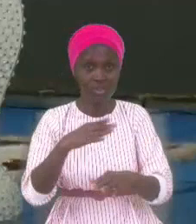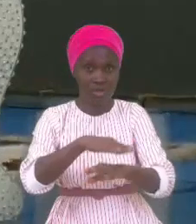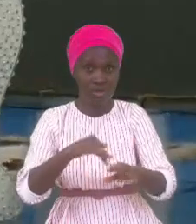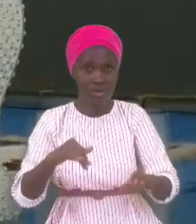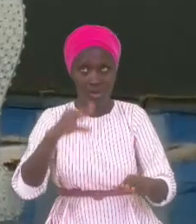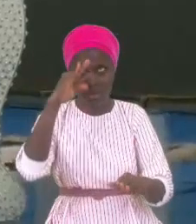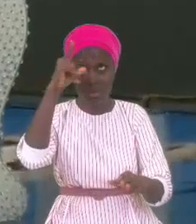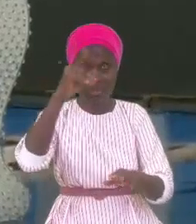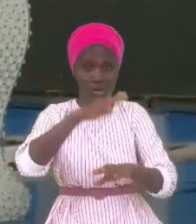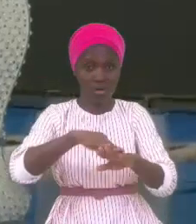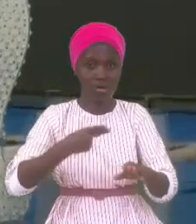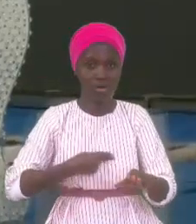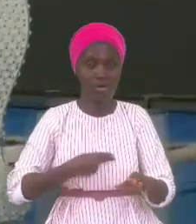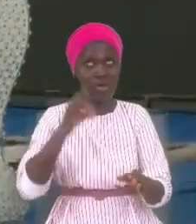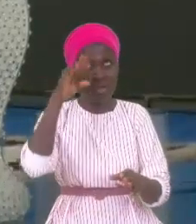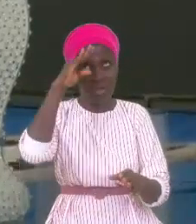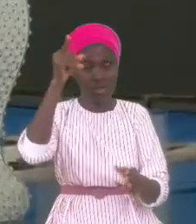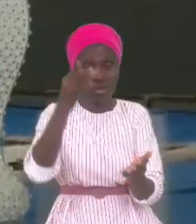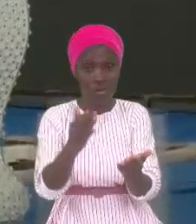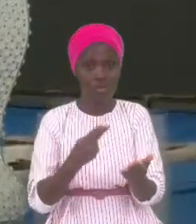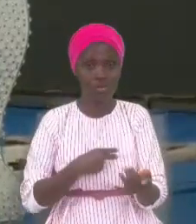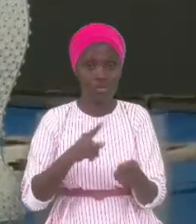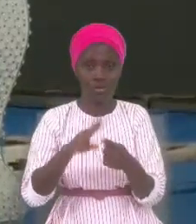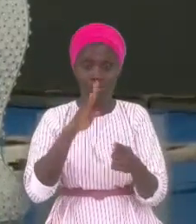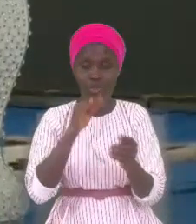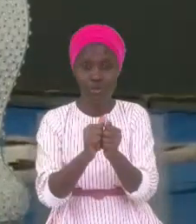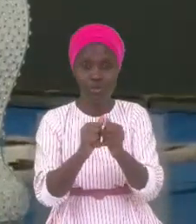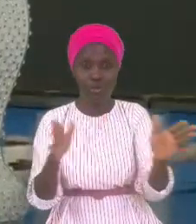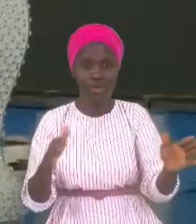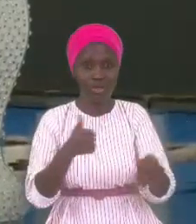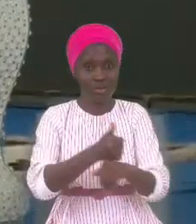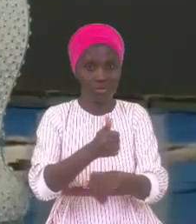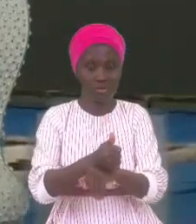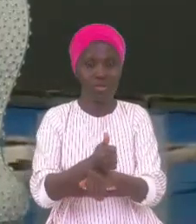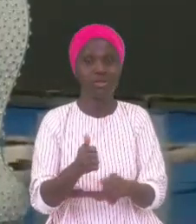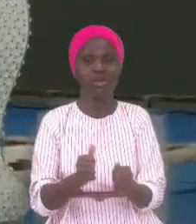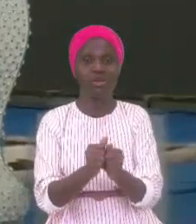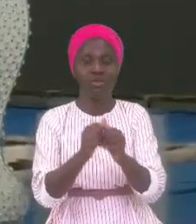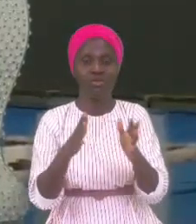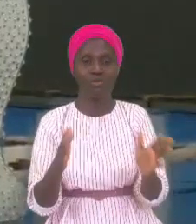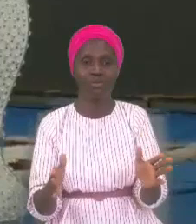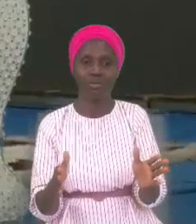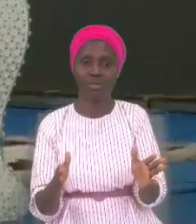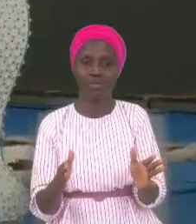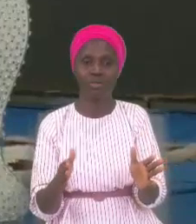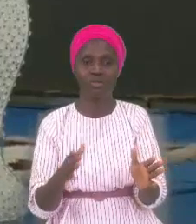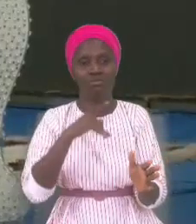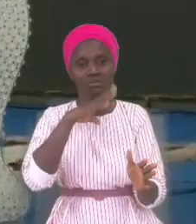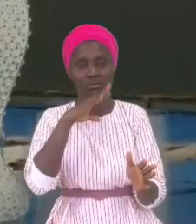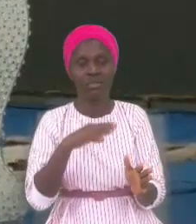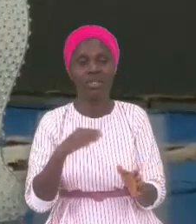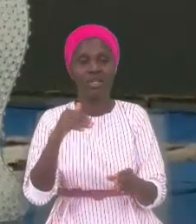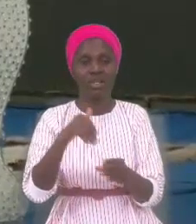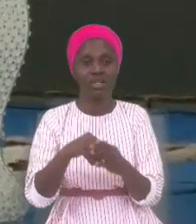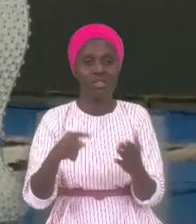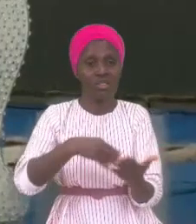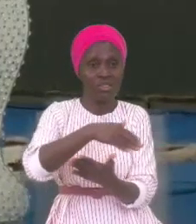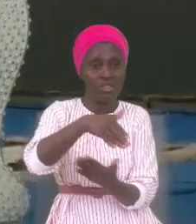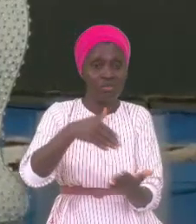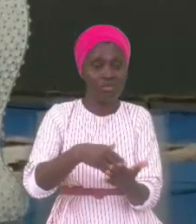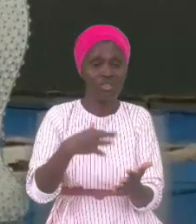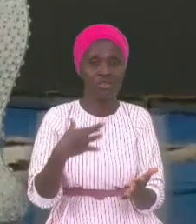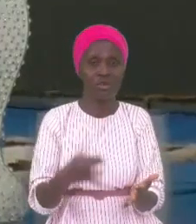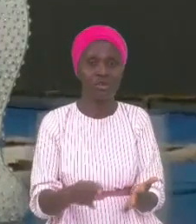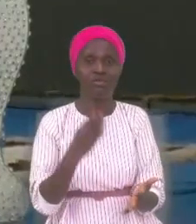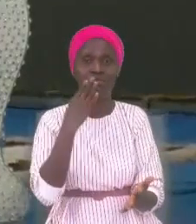to be blameless and harmless sons of God without rebuke in the midst of a crooked and perverse nation, among